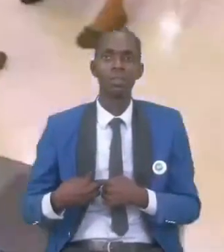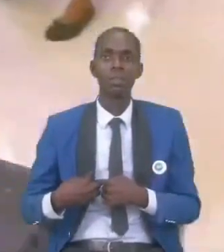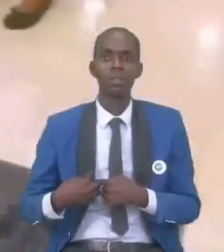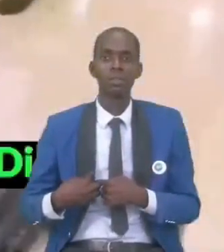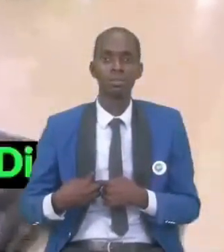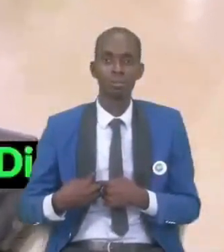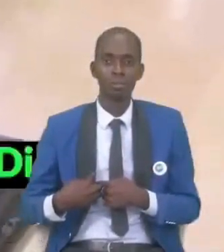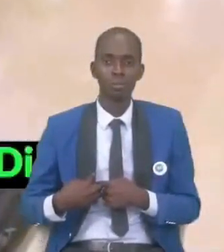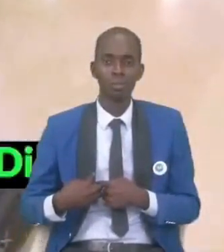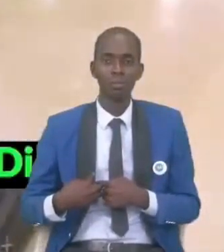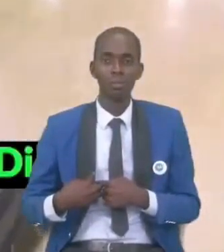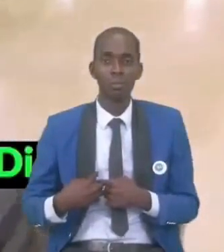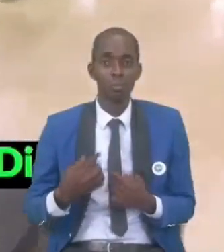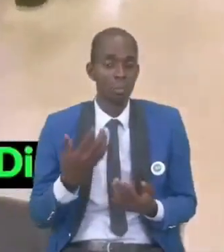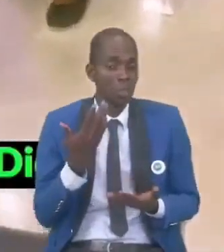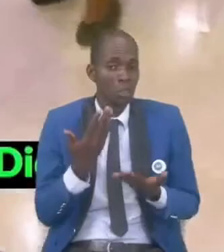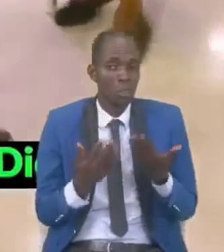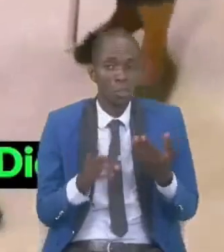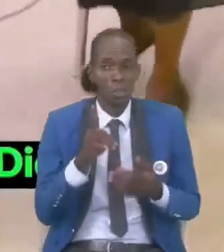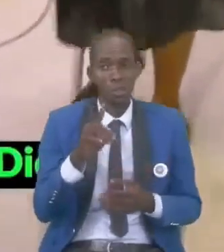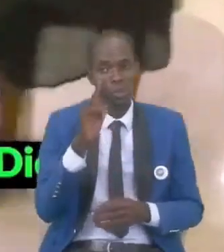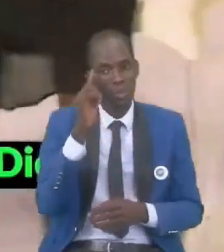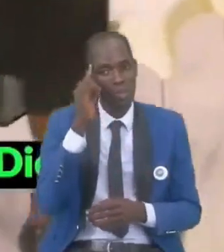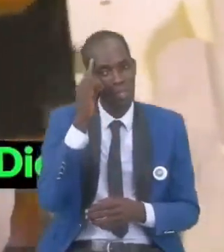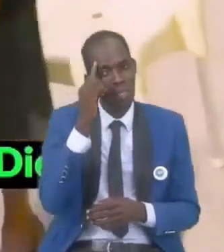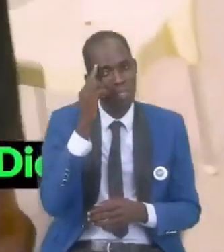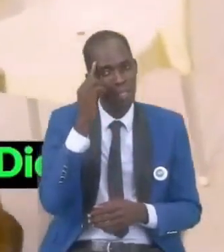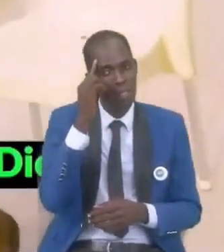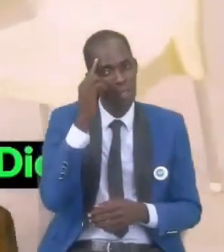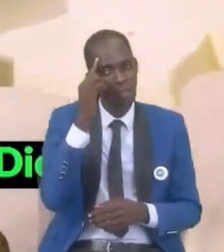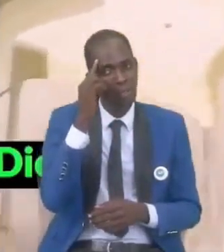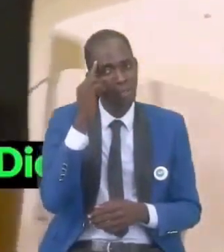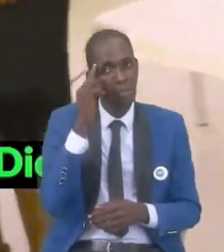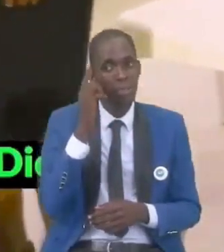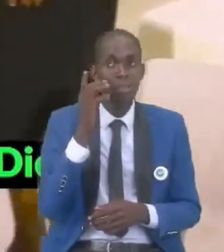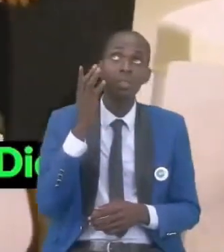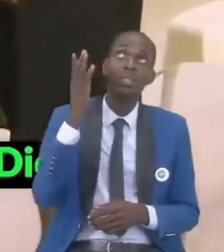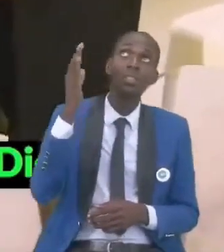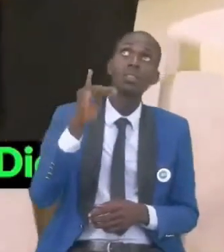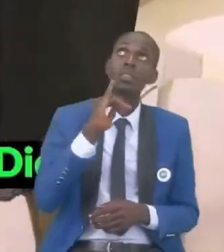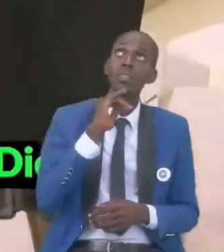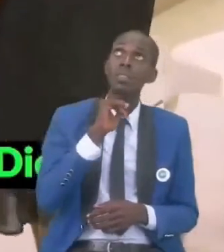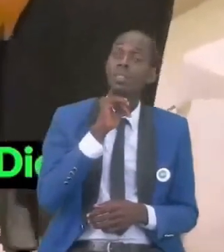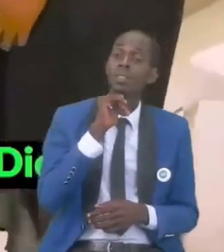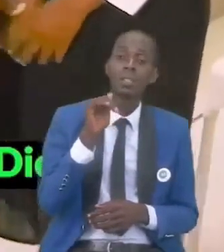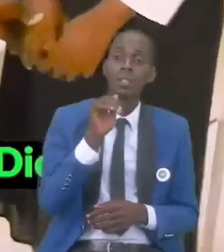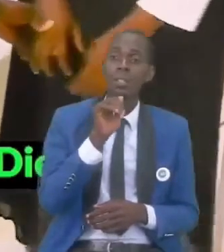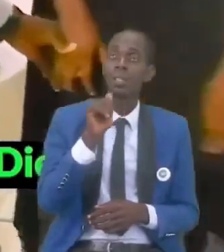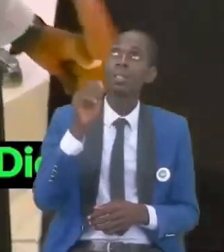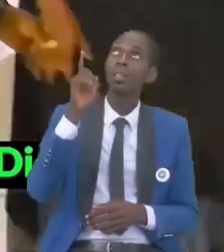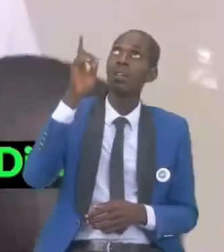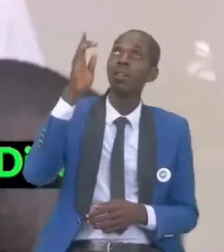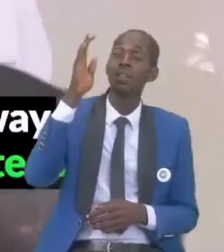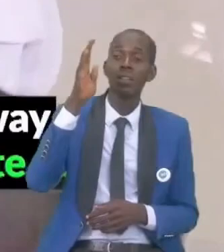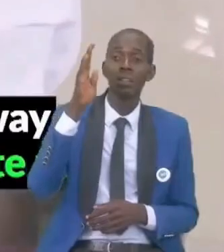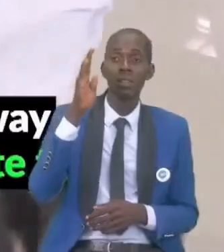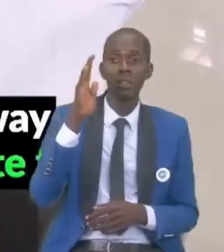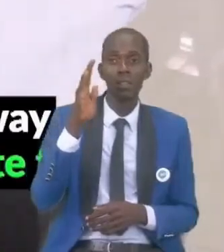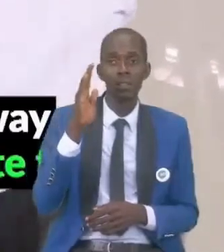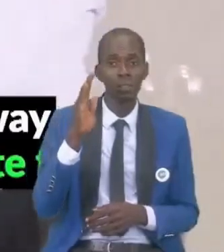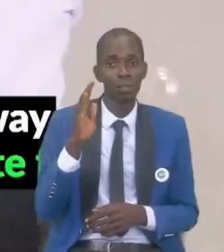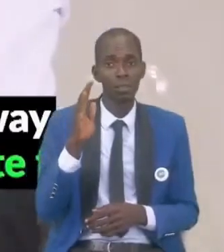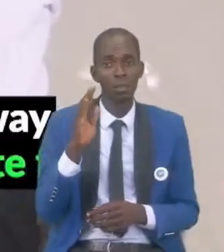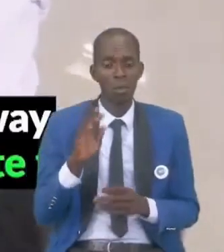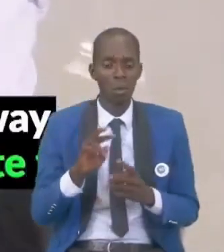brokenhearted. Maybe you think there isn't a God,